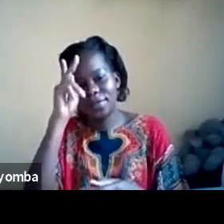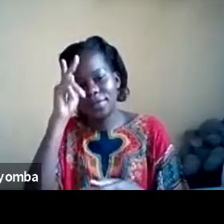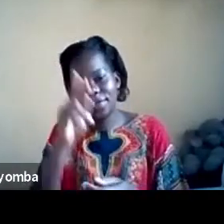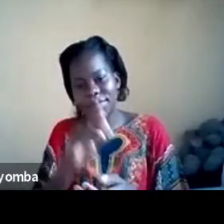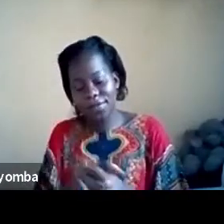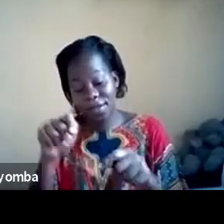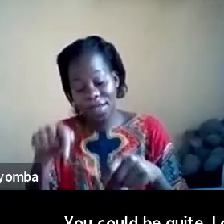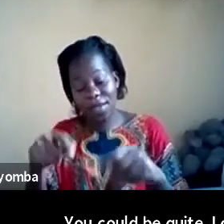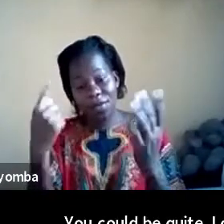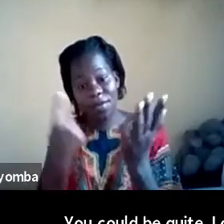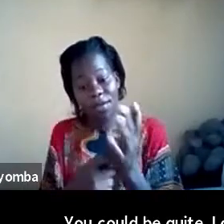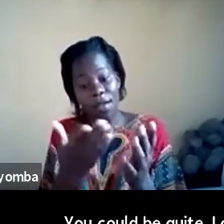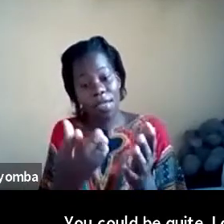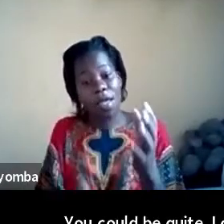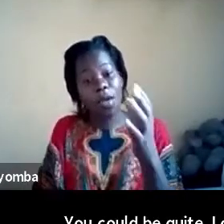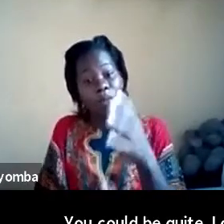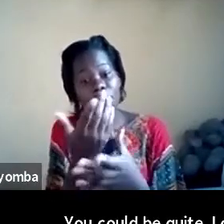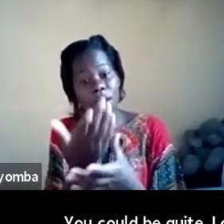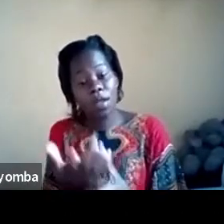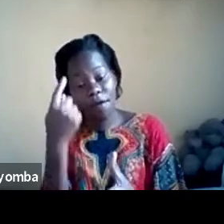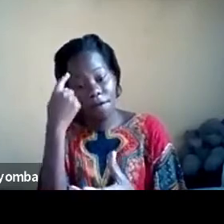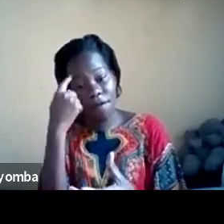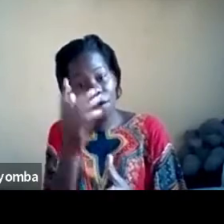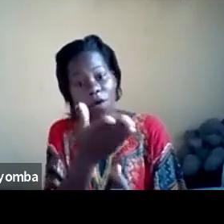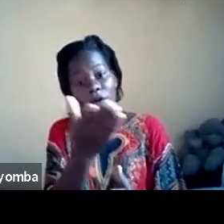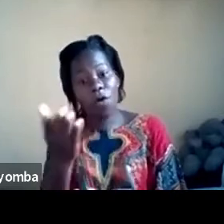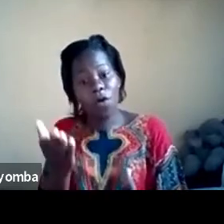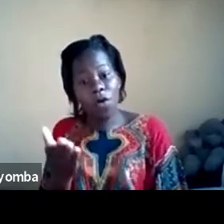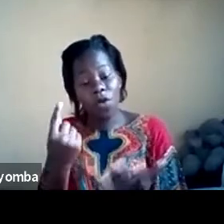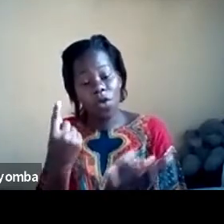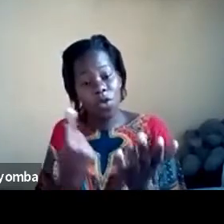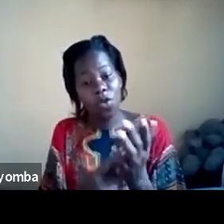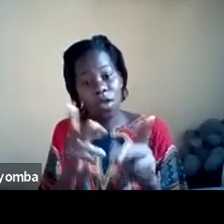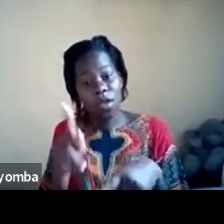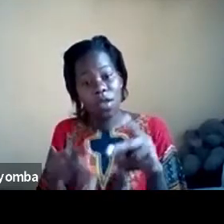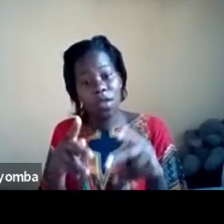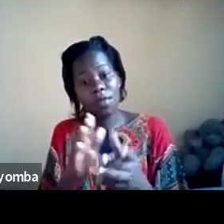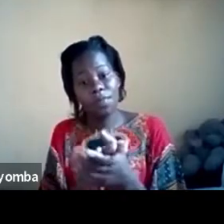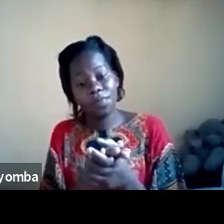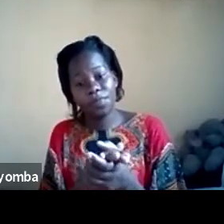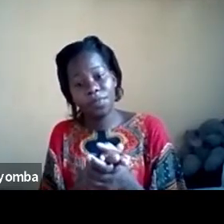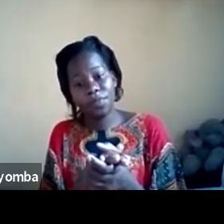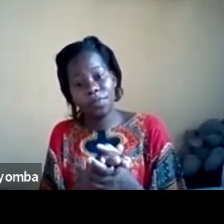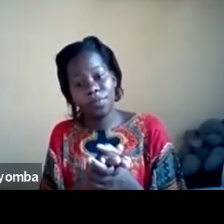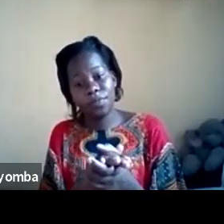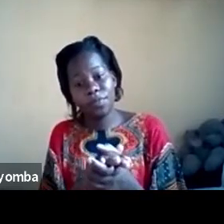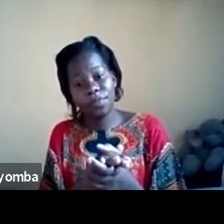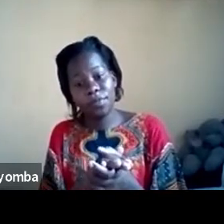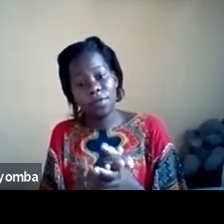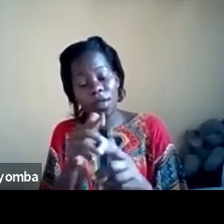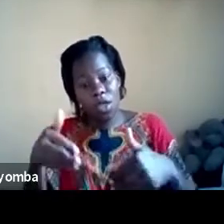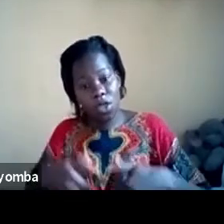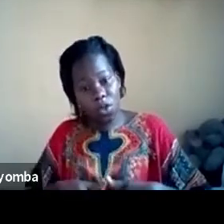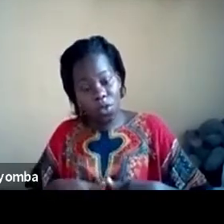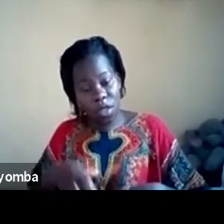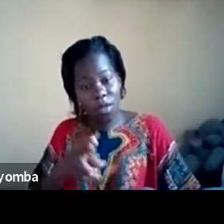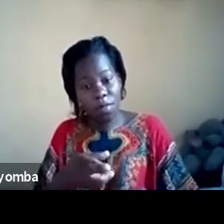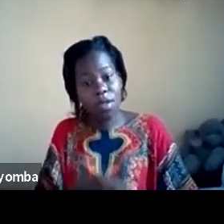is an opportunity for us as Ugandan and specifically to the youth. The mining sector is moving